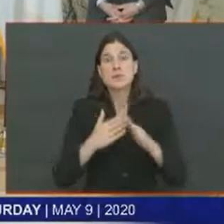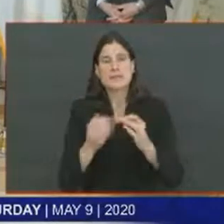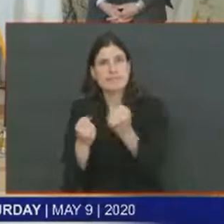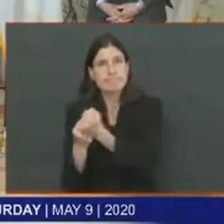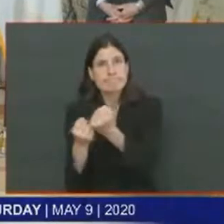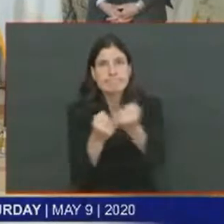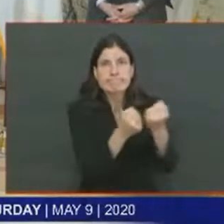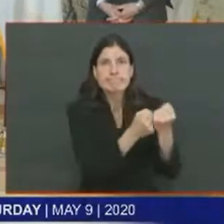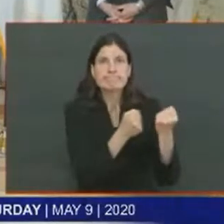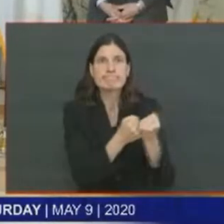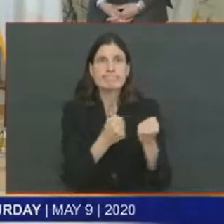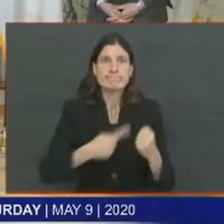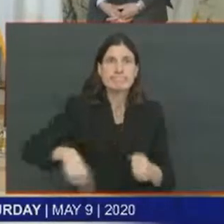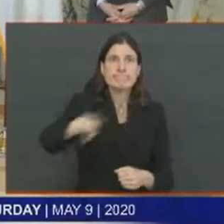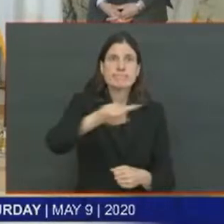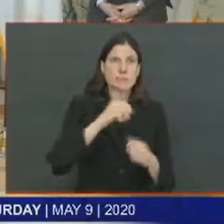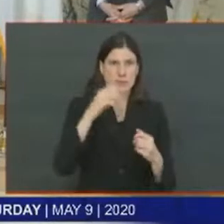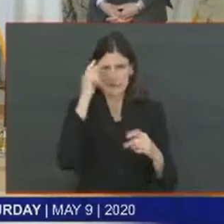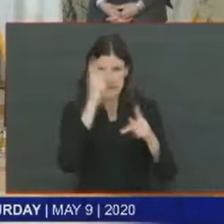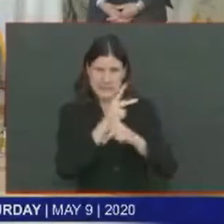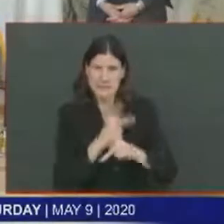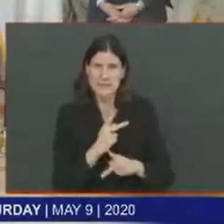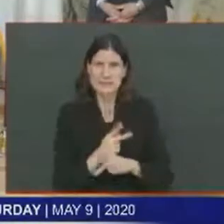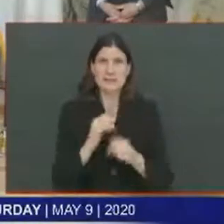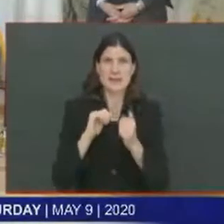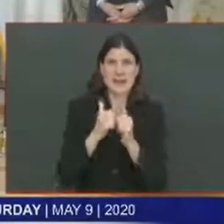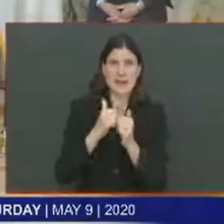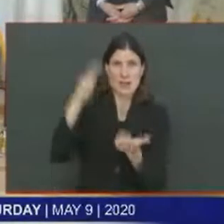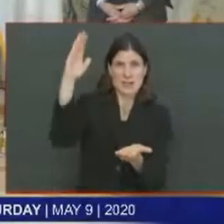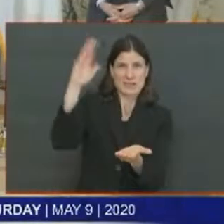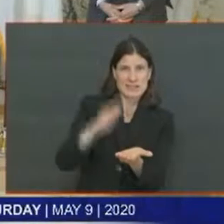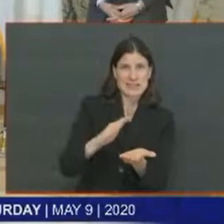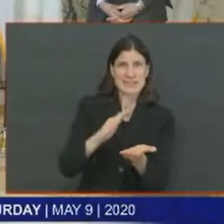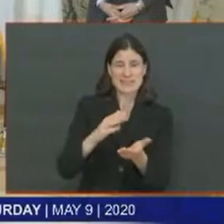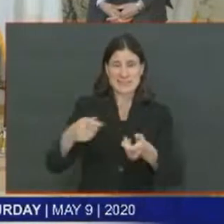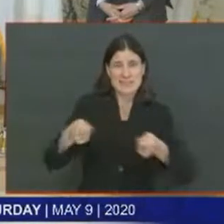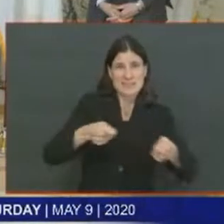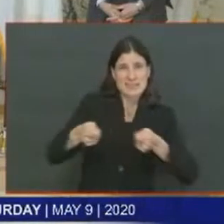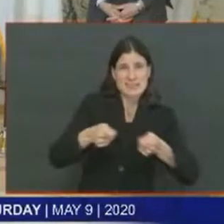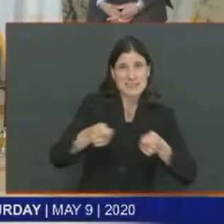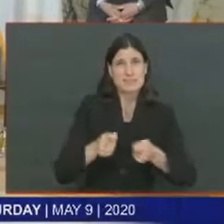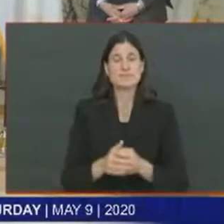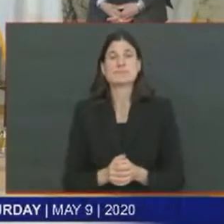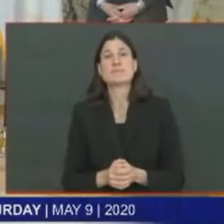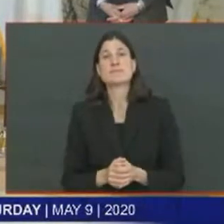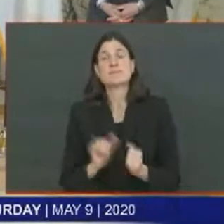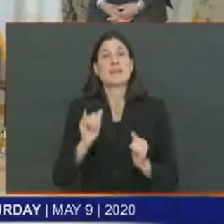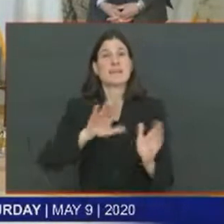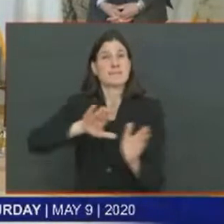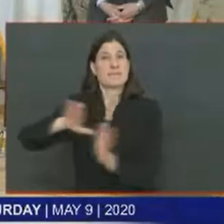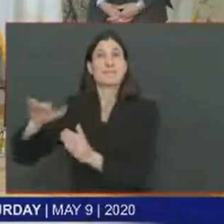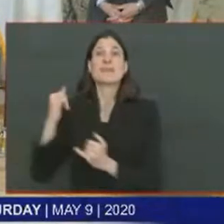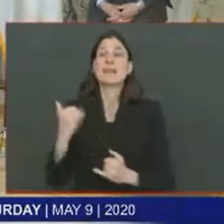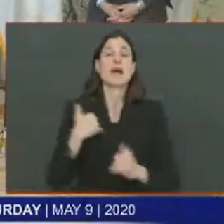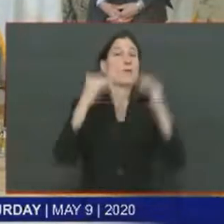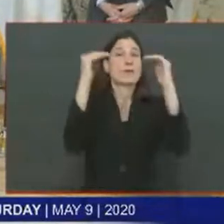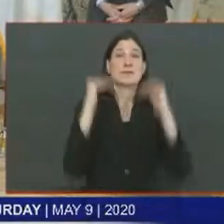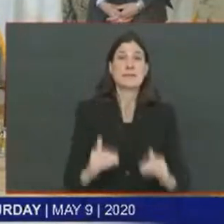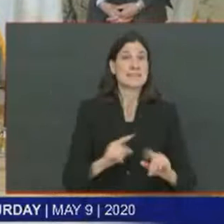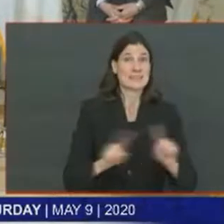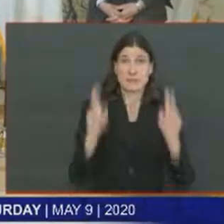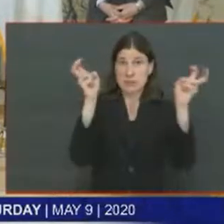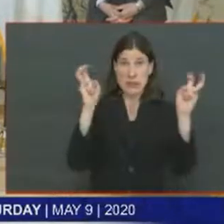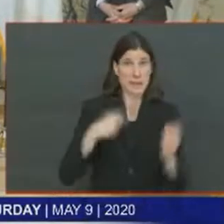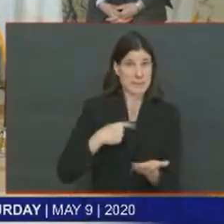Earlier this week, the Public Utilities Commission voted to extend an order that all regulated